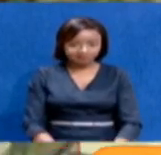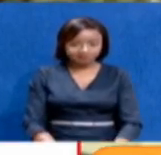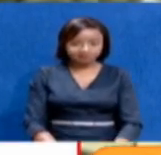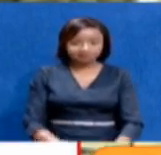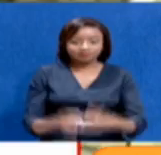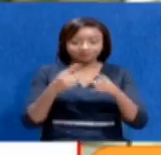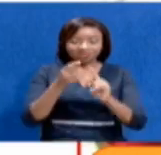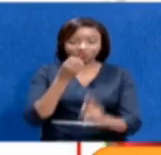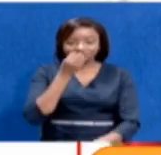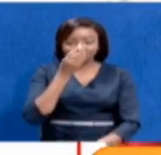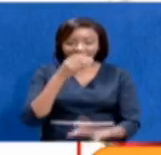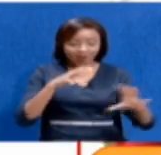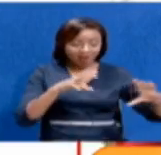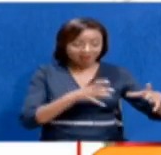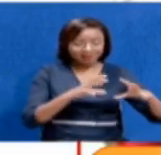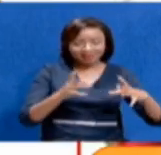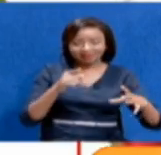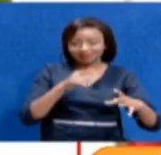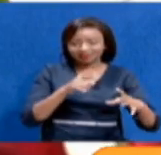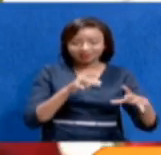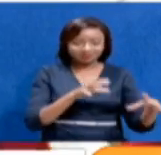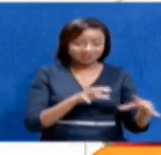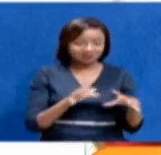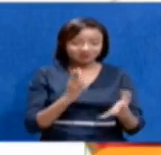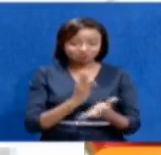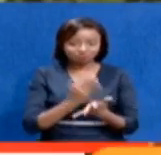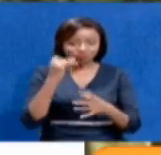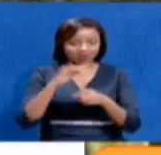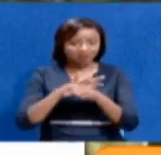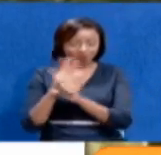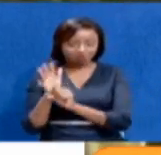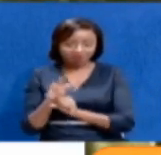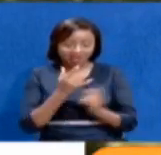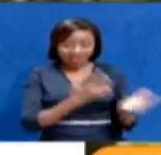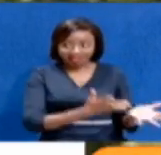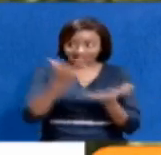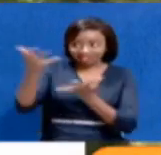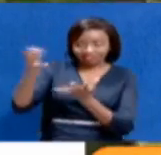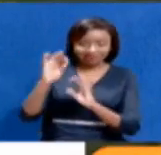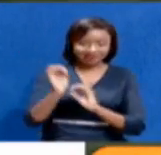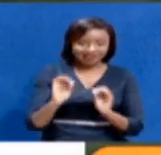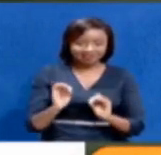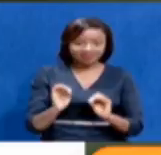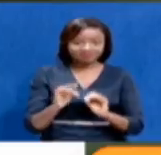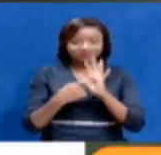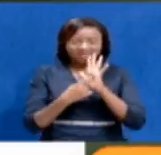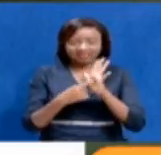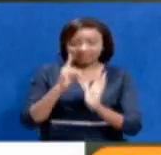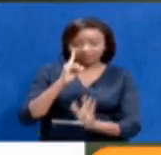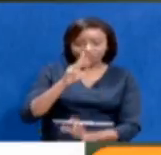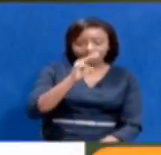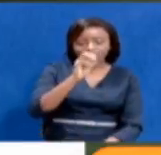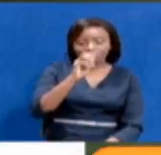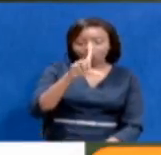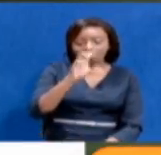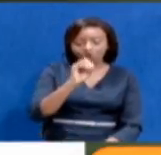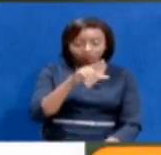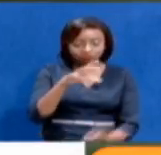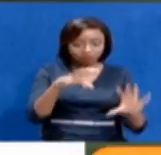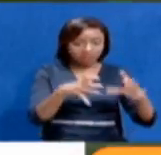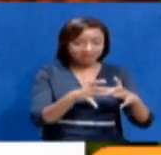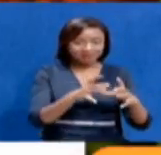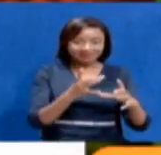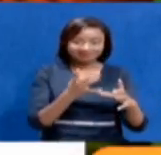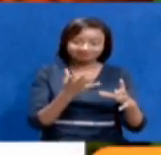Flower farms in the country are still reeling from the effects of the COVID-19 pandemic. Molo River Roses, one of the flower farms affected, have lauded the